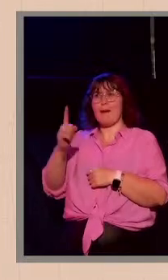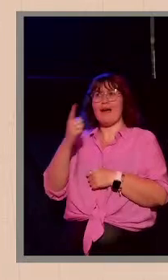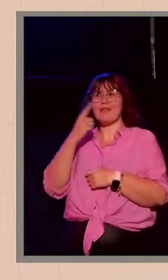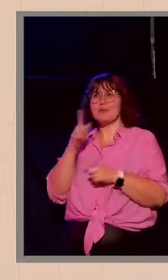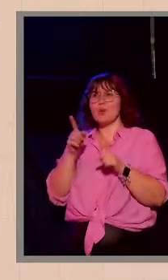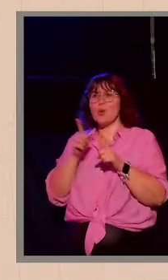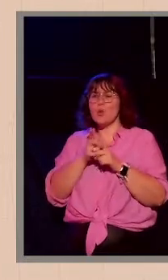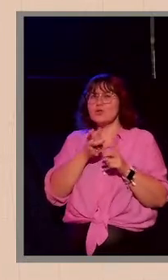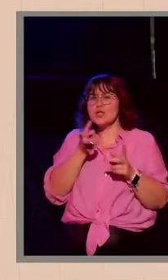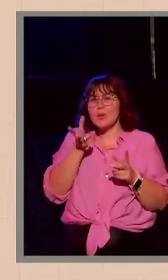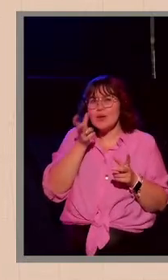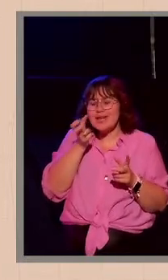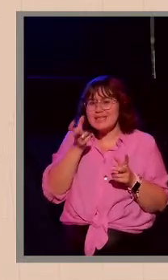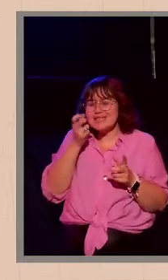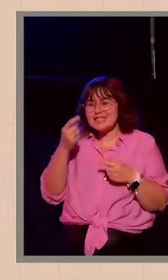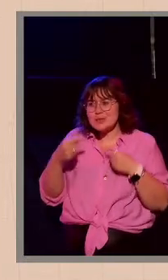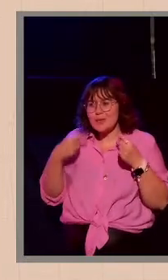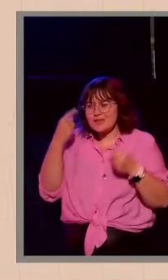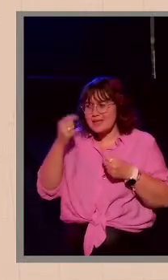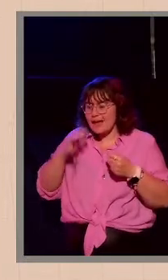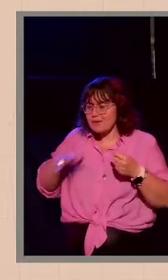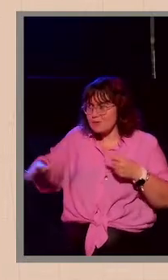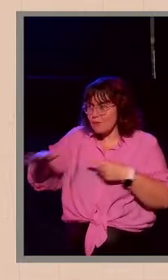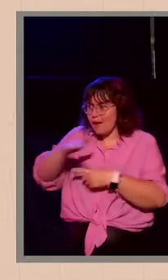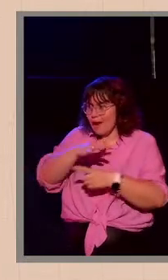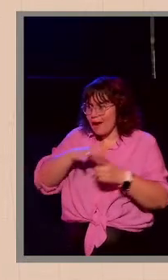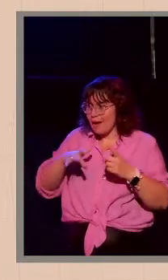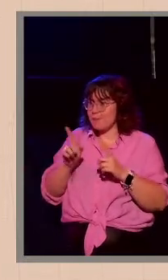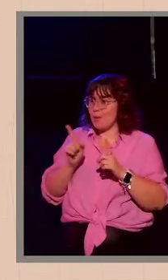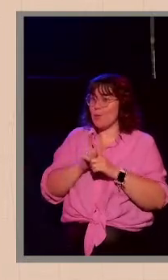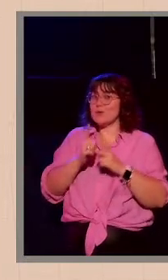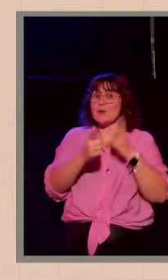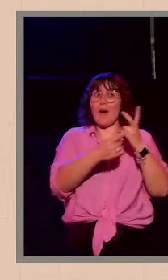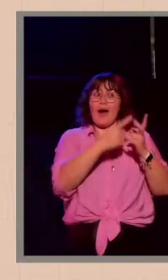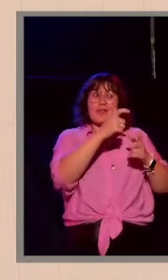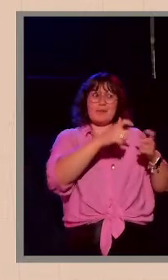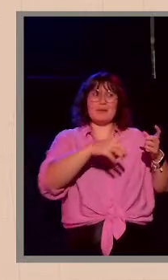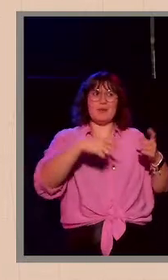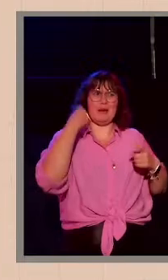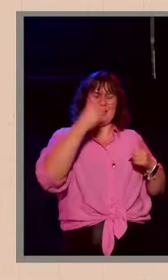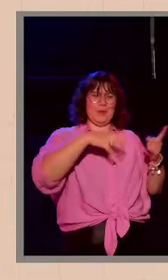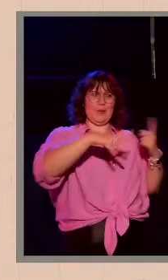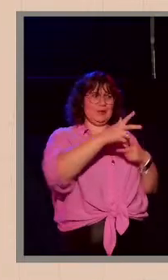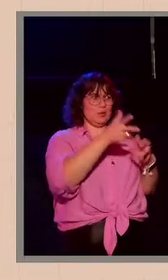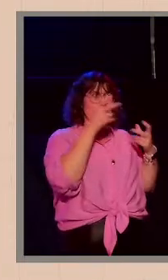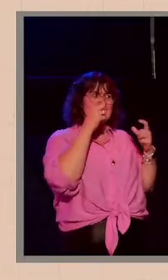to the sounds you're making and then also other people are making as well, so a